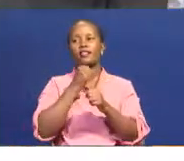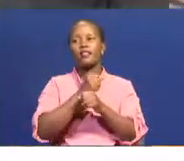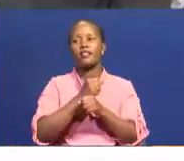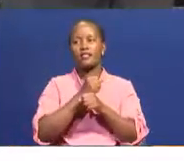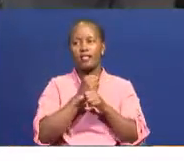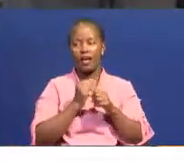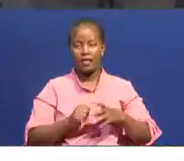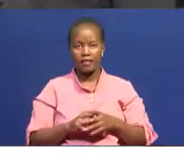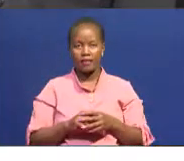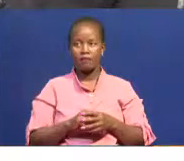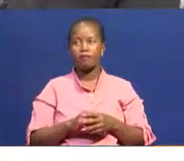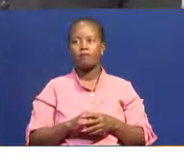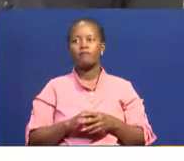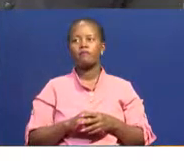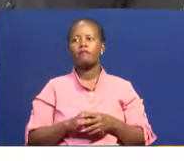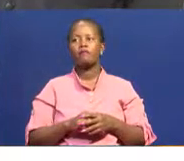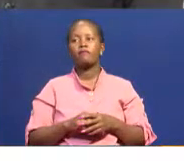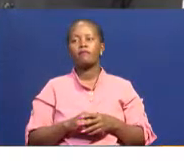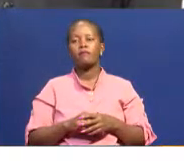February